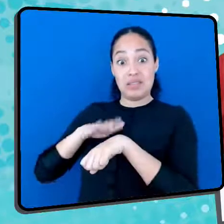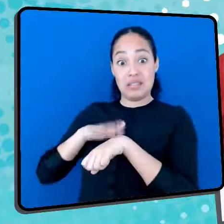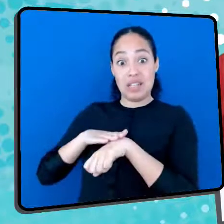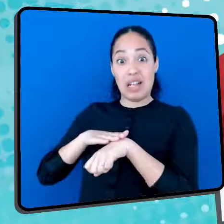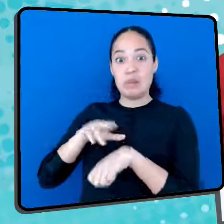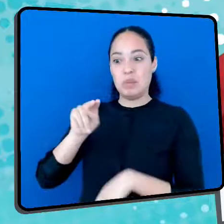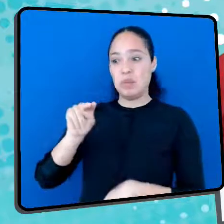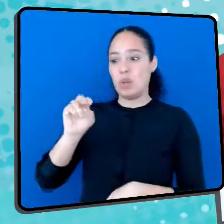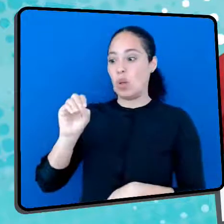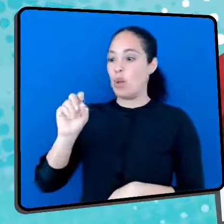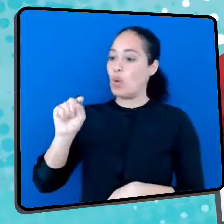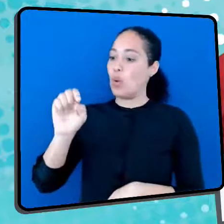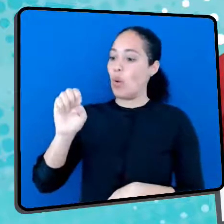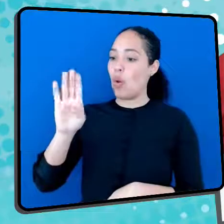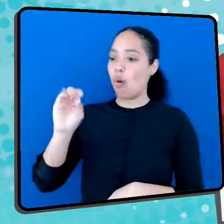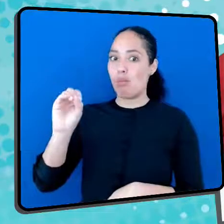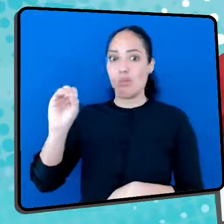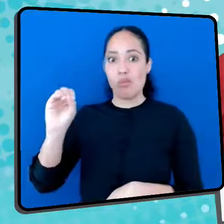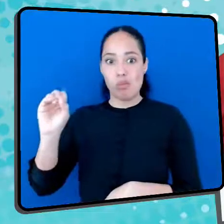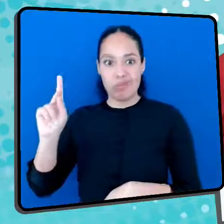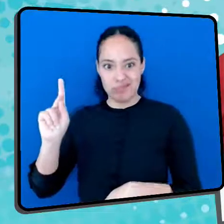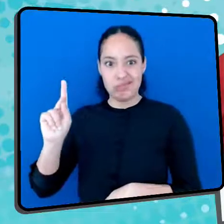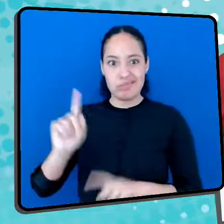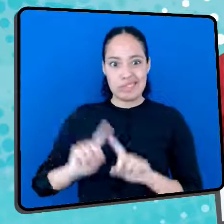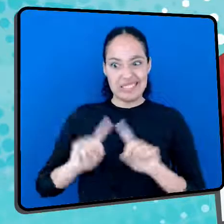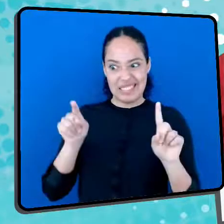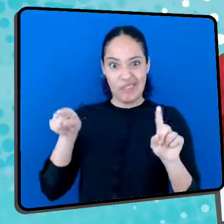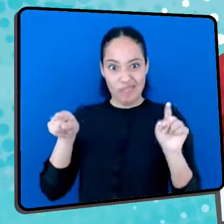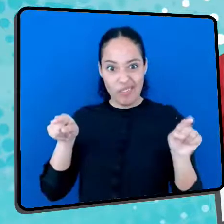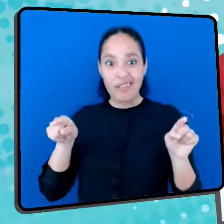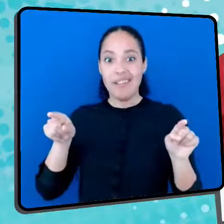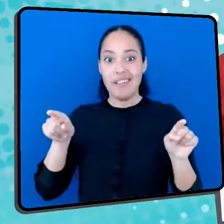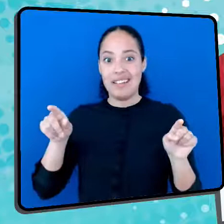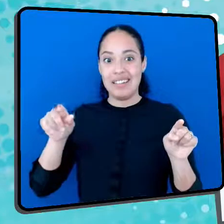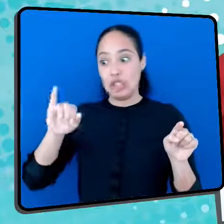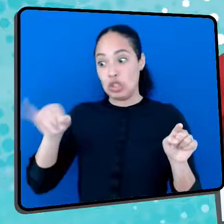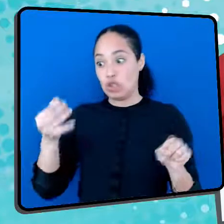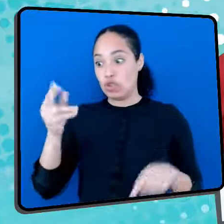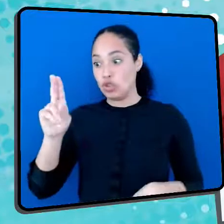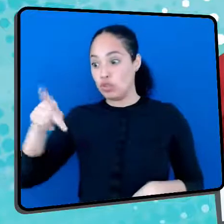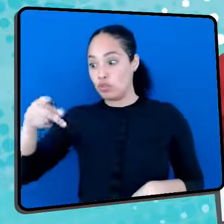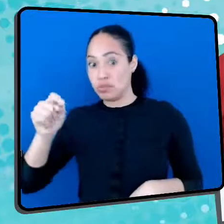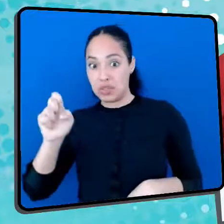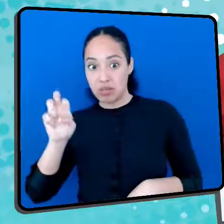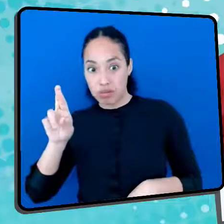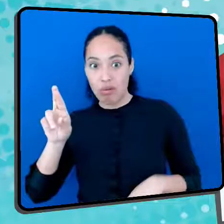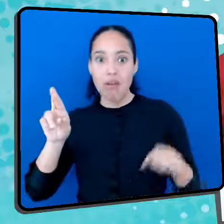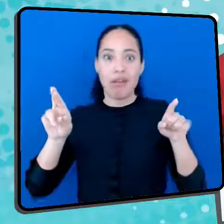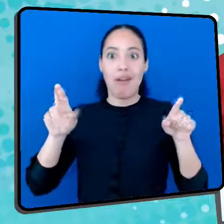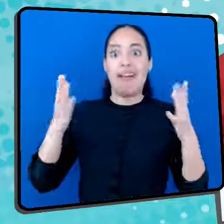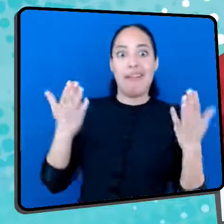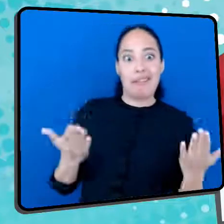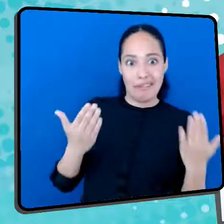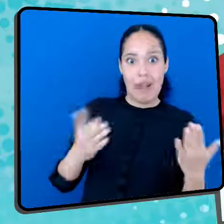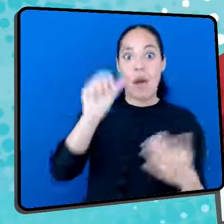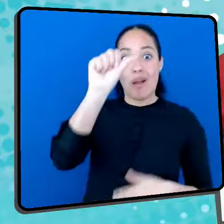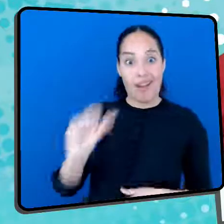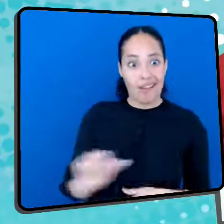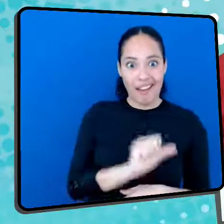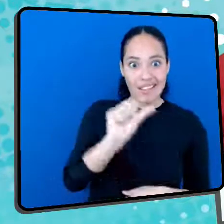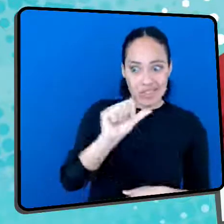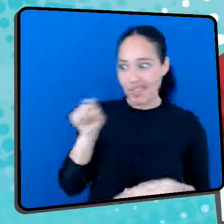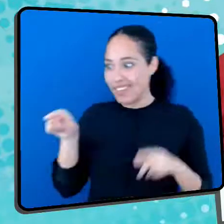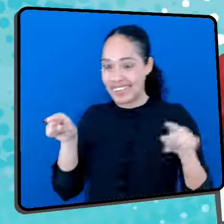now the workspace with all these things. So I could just move through this project in 3 years. So